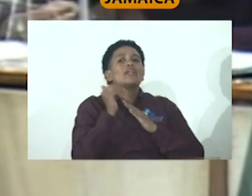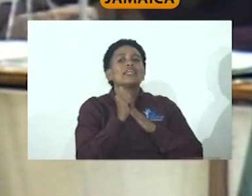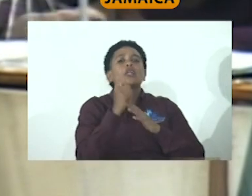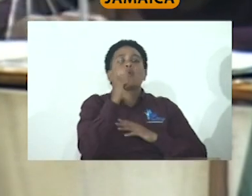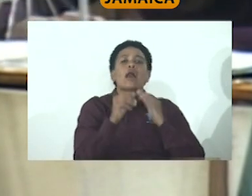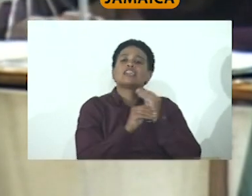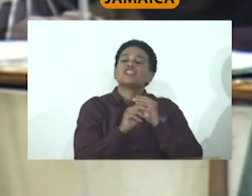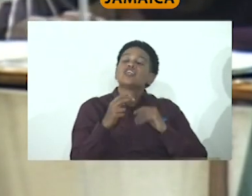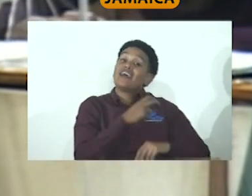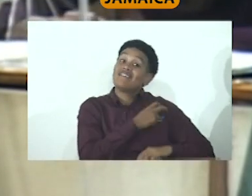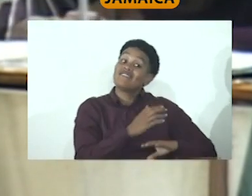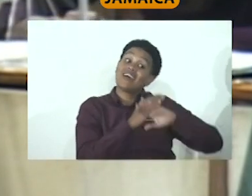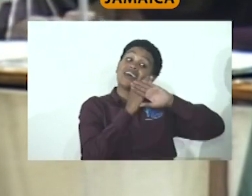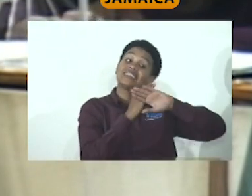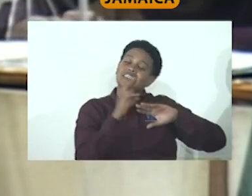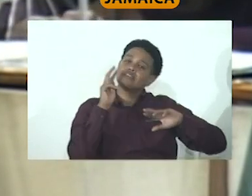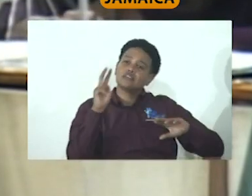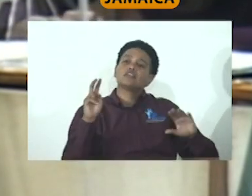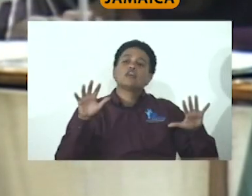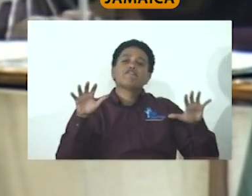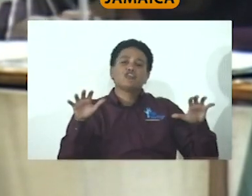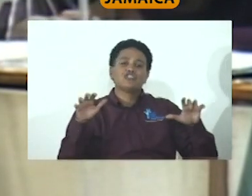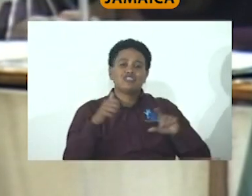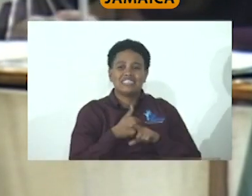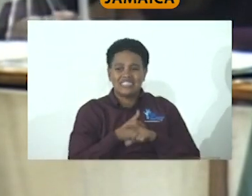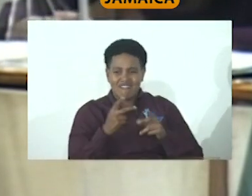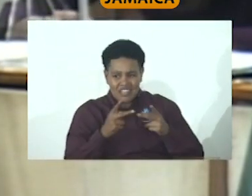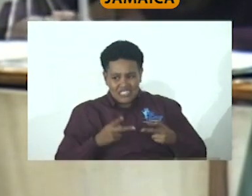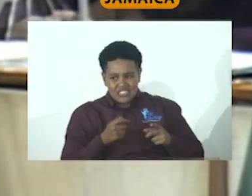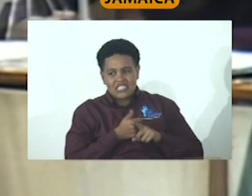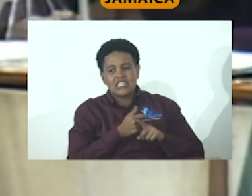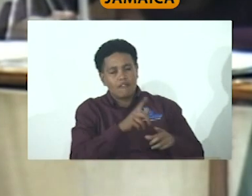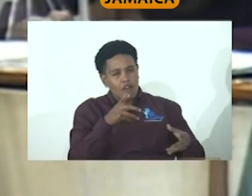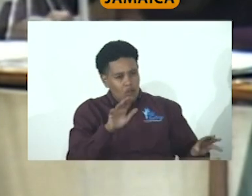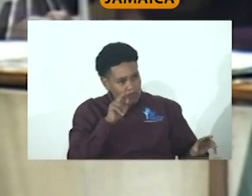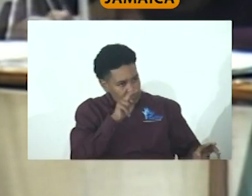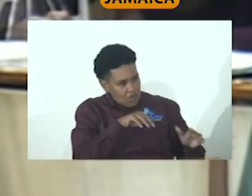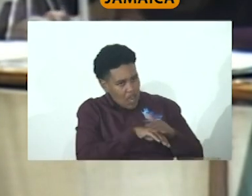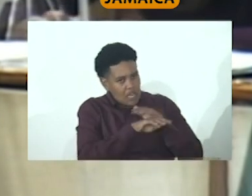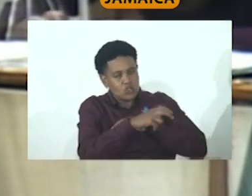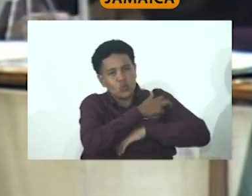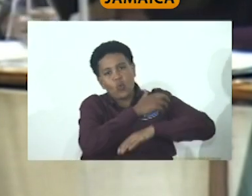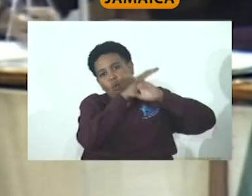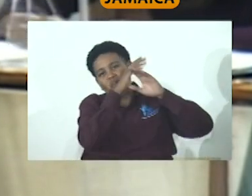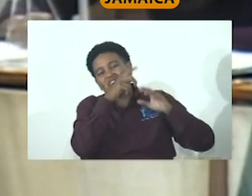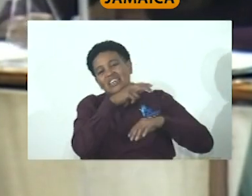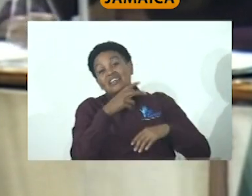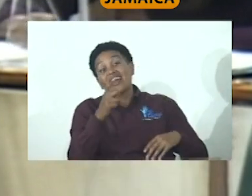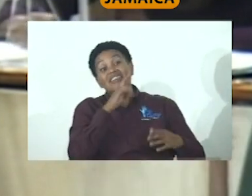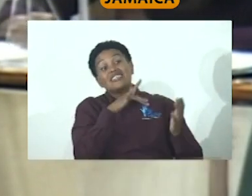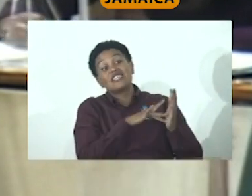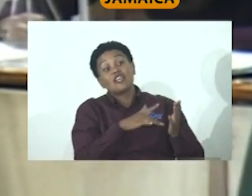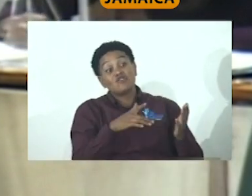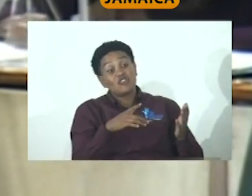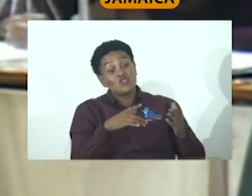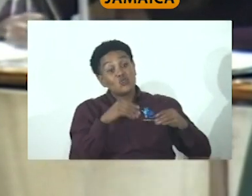additional vaccine refrigeration facility to accommodate the COVID-19 vaccine. At the central stores, an